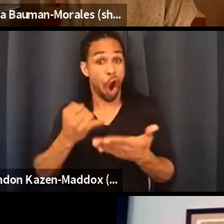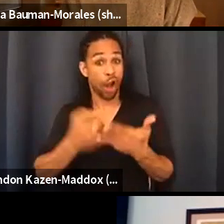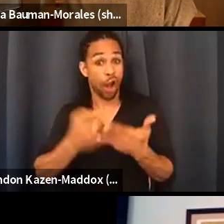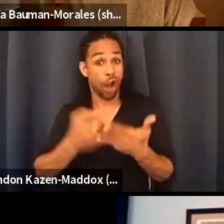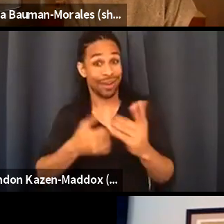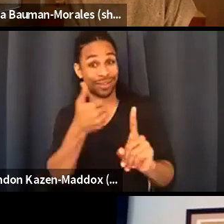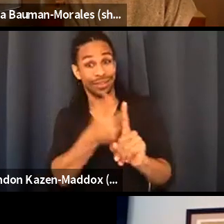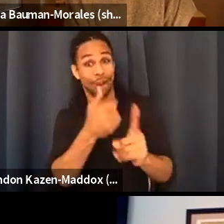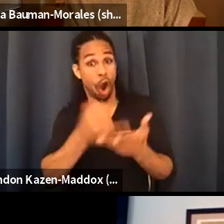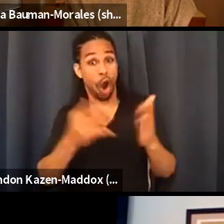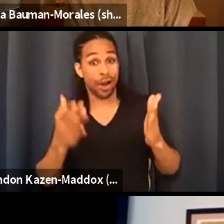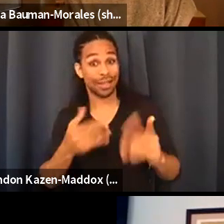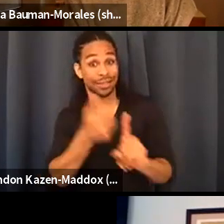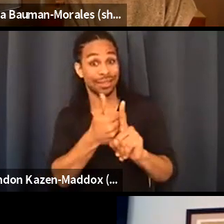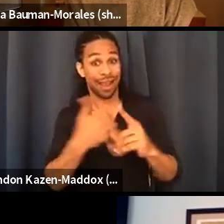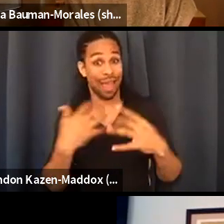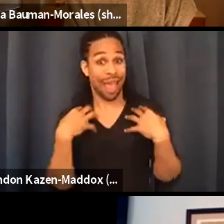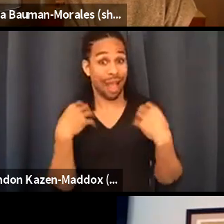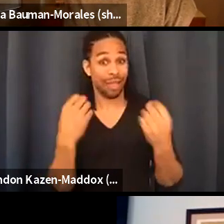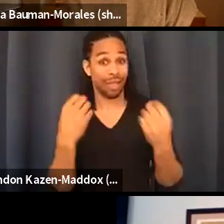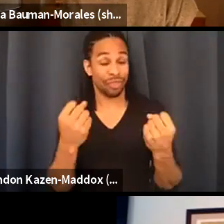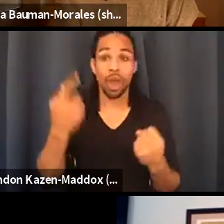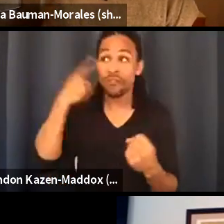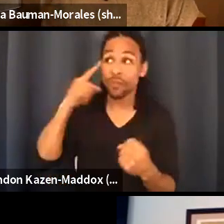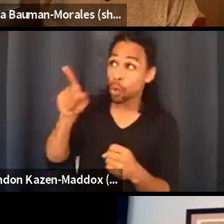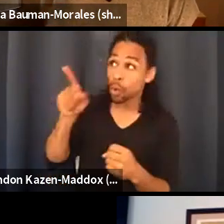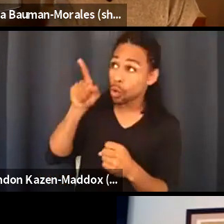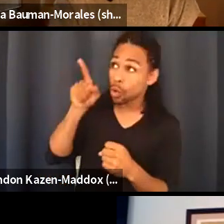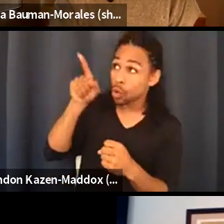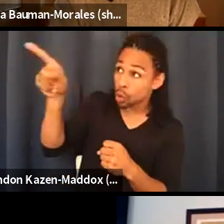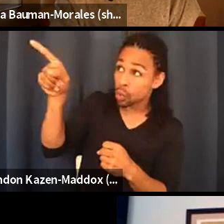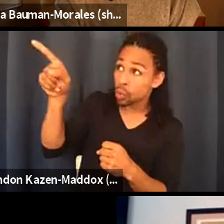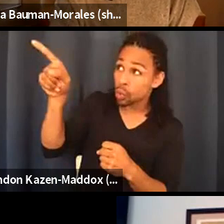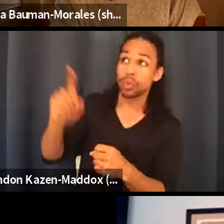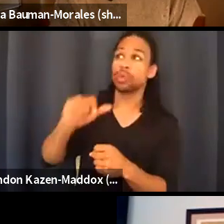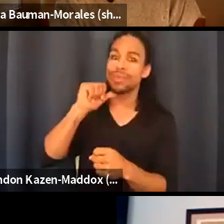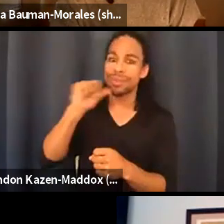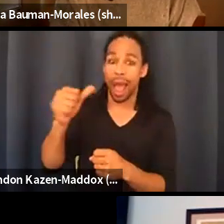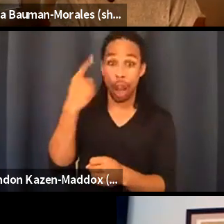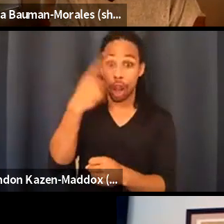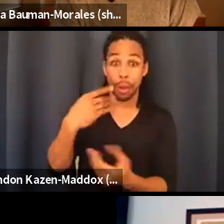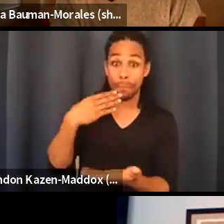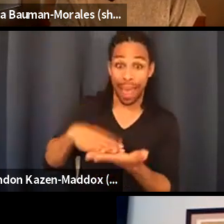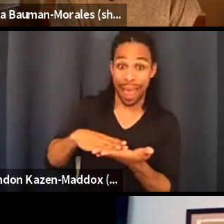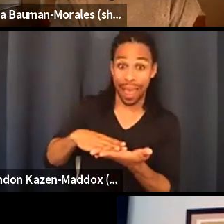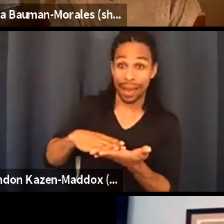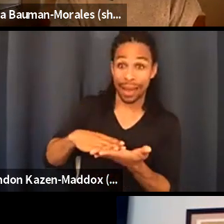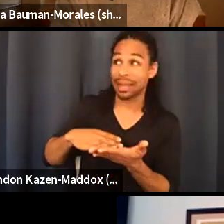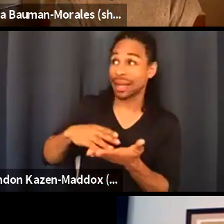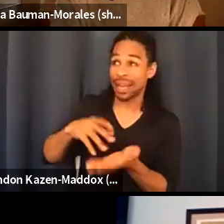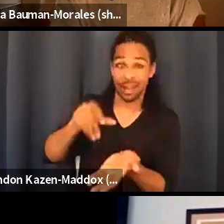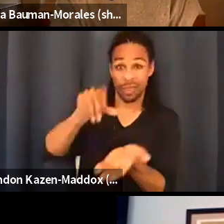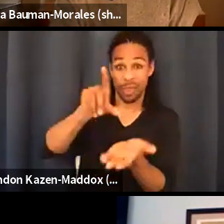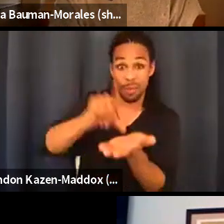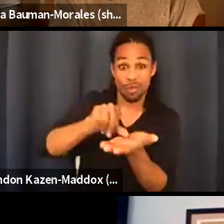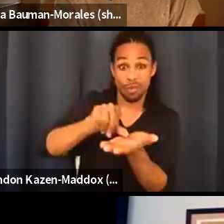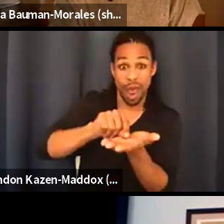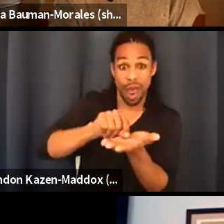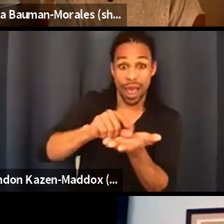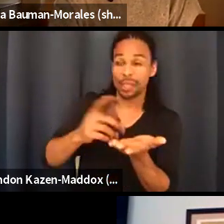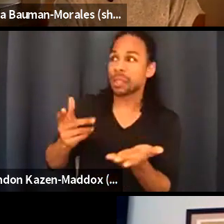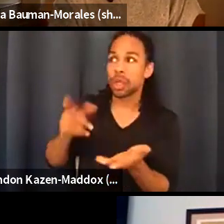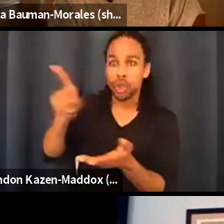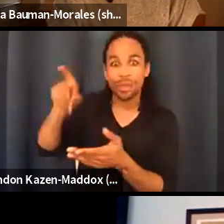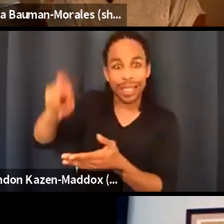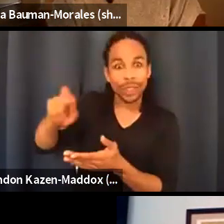I mean, everything that we feel is so impossible is just difficult. And it's just about finding the right leverage points